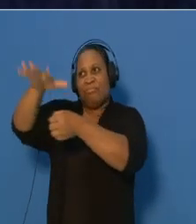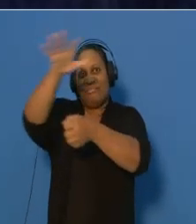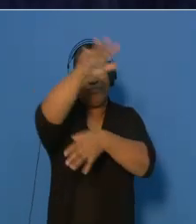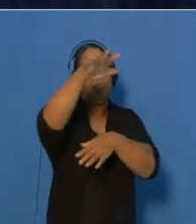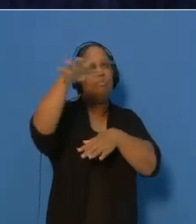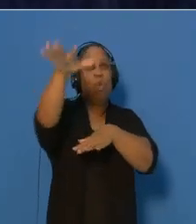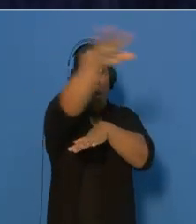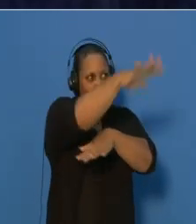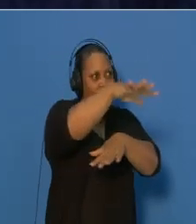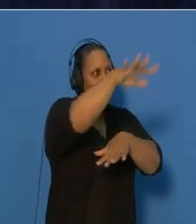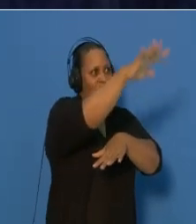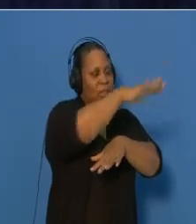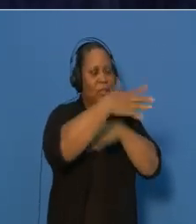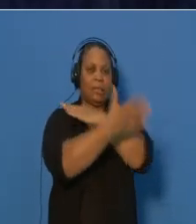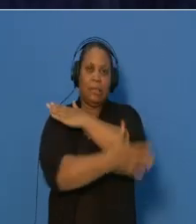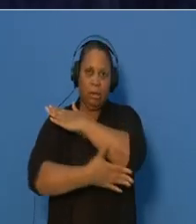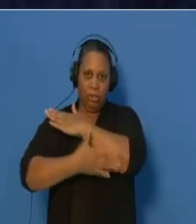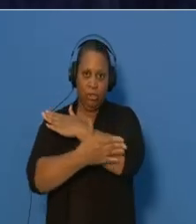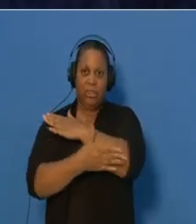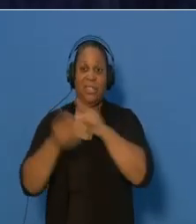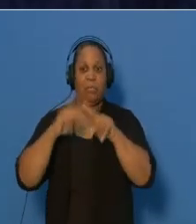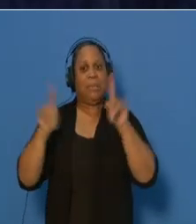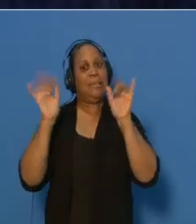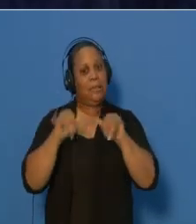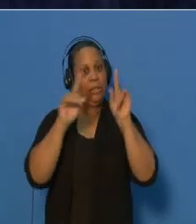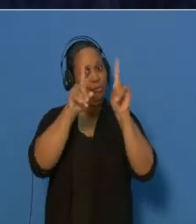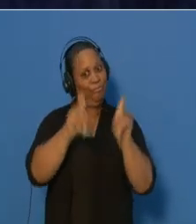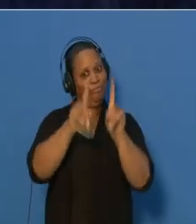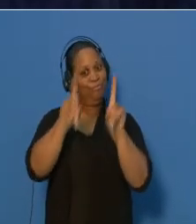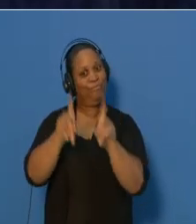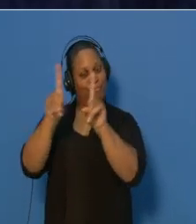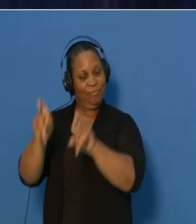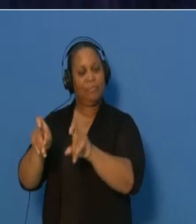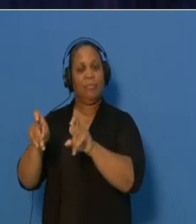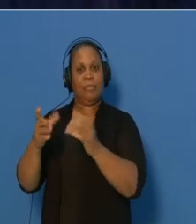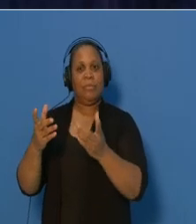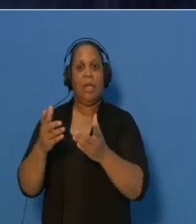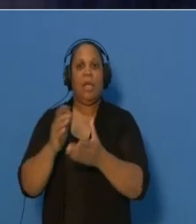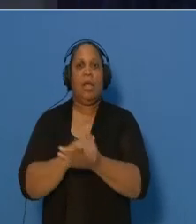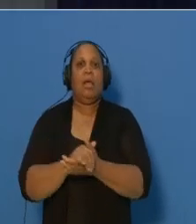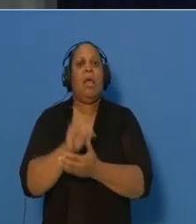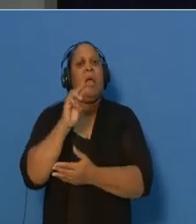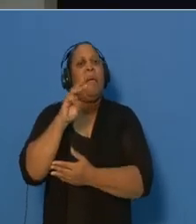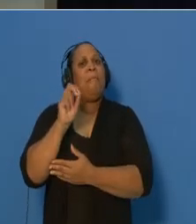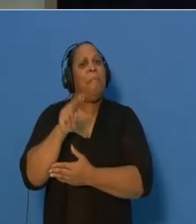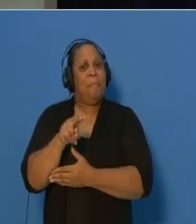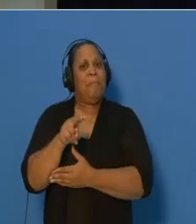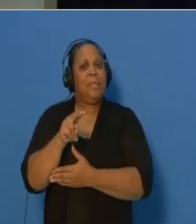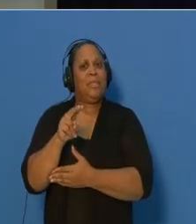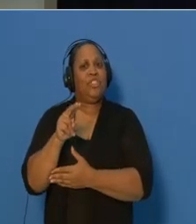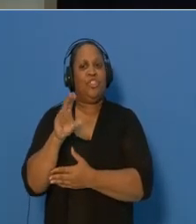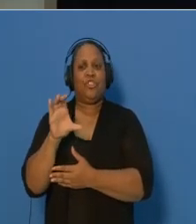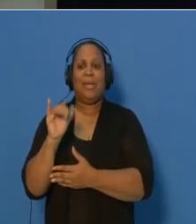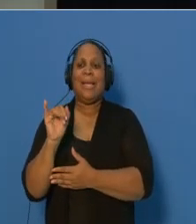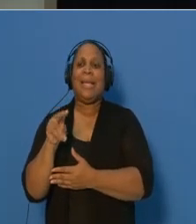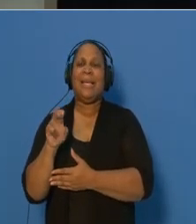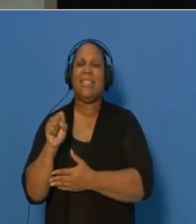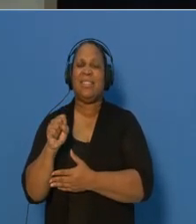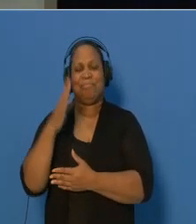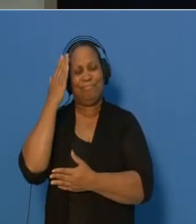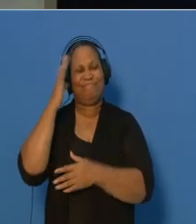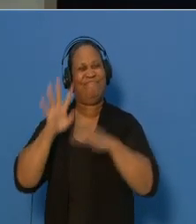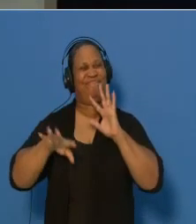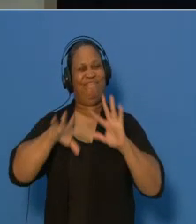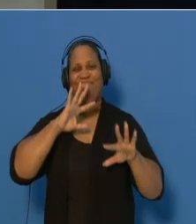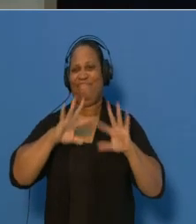to test, as has been the directive of the Premier. Minister Keynes, I know this is like a frustrating point for you, people